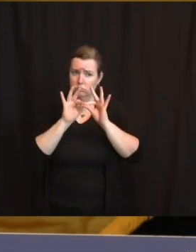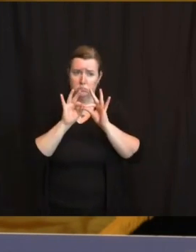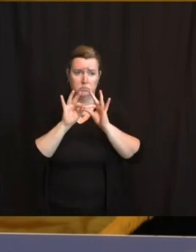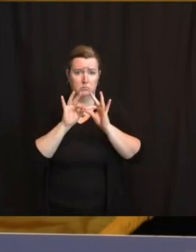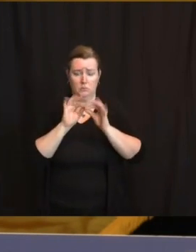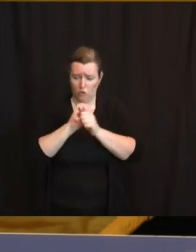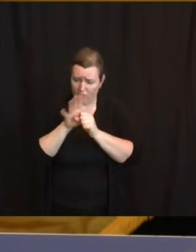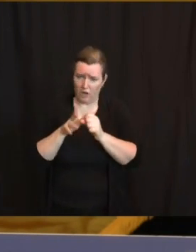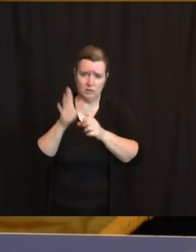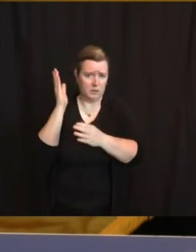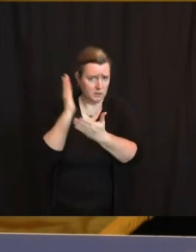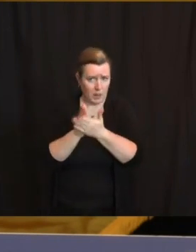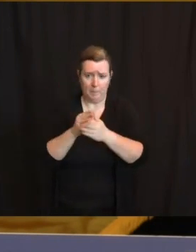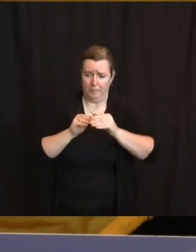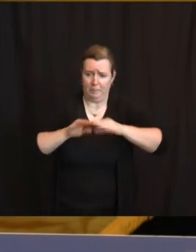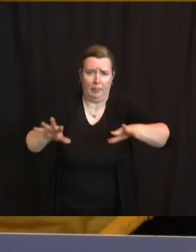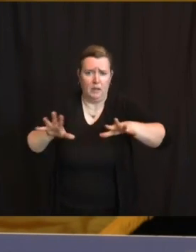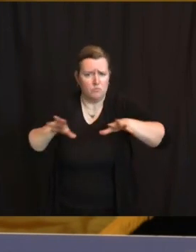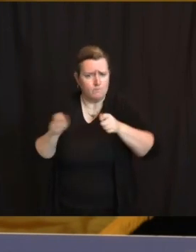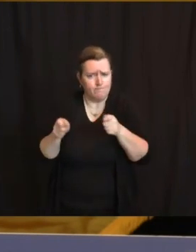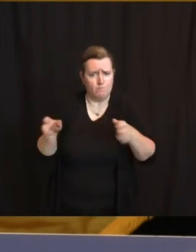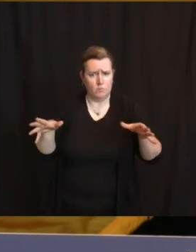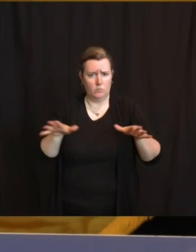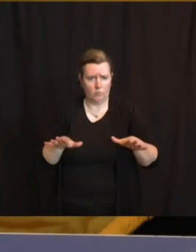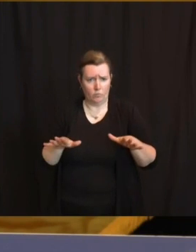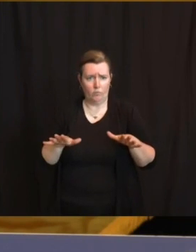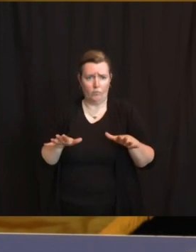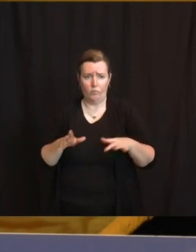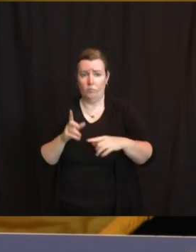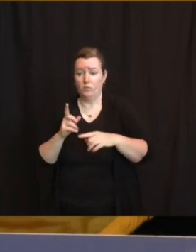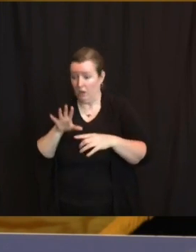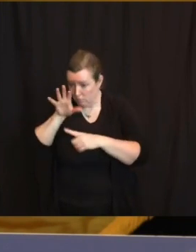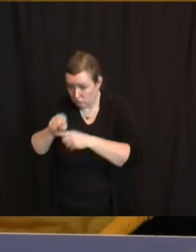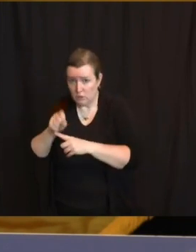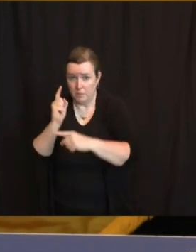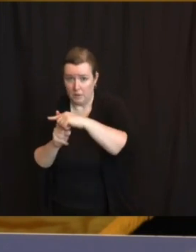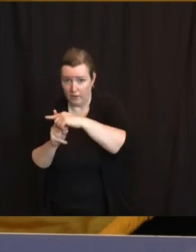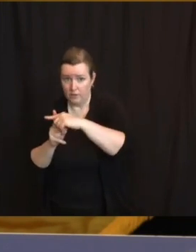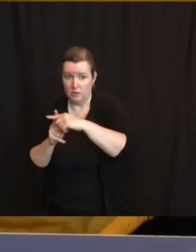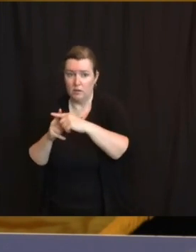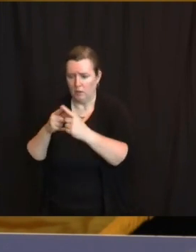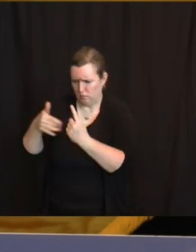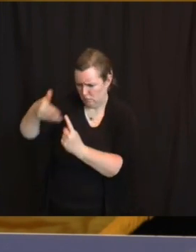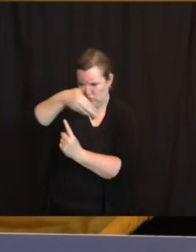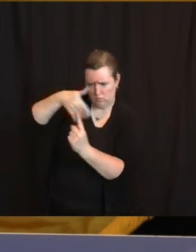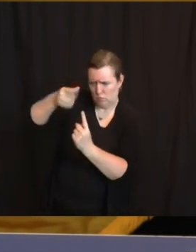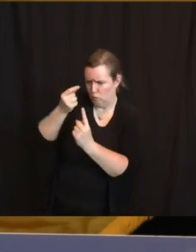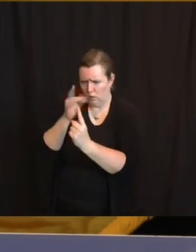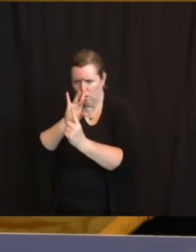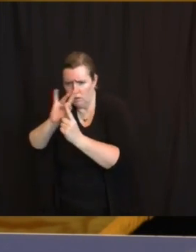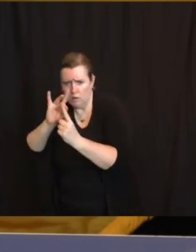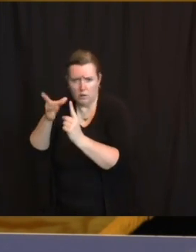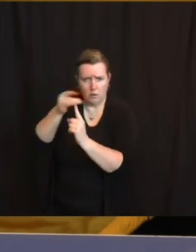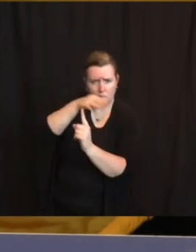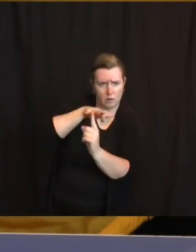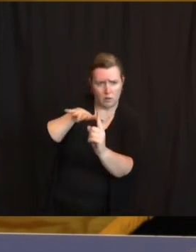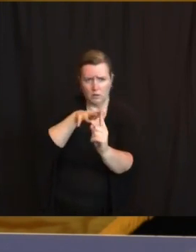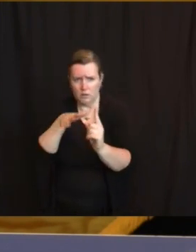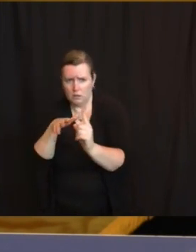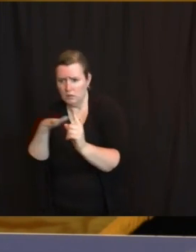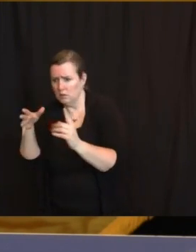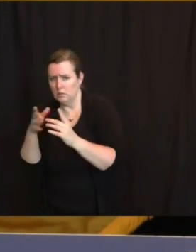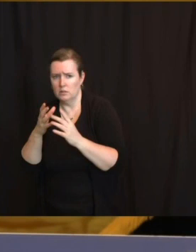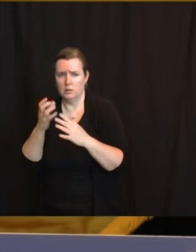positive cases quickly, we can trace contacts and take the necessary public health actions to protect